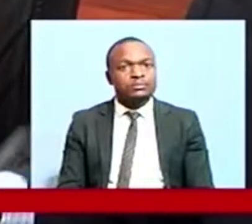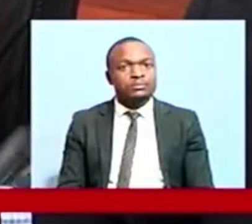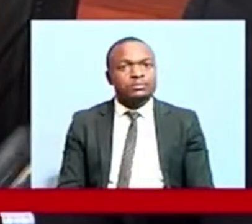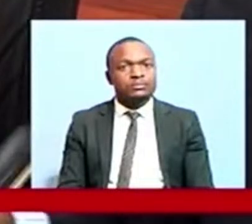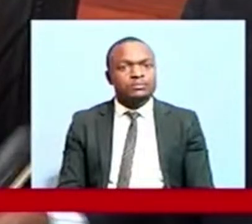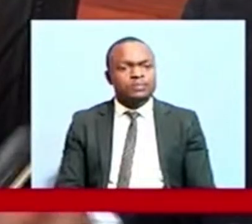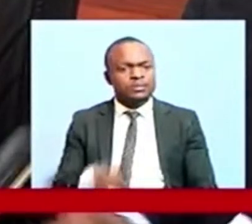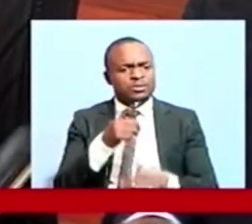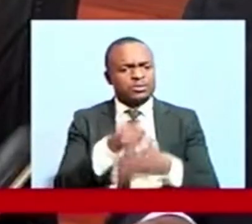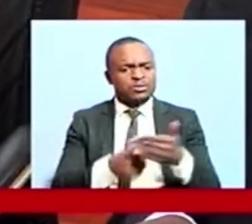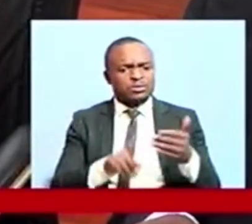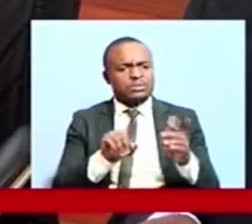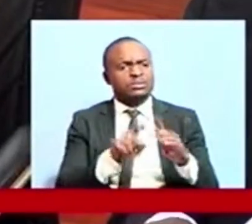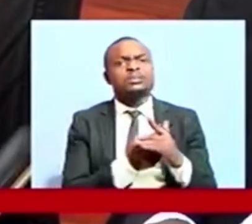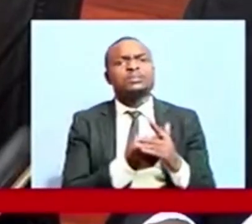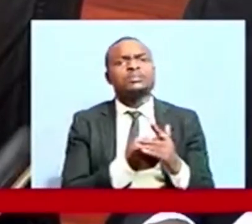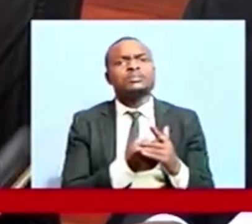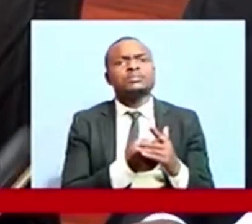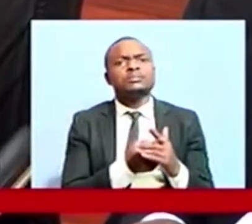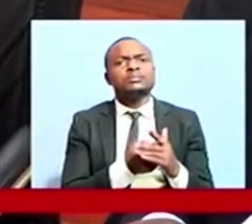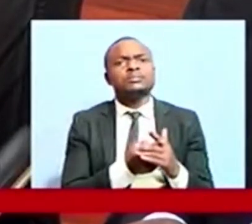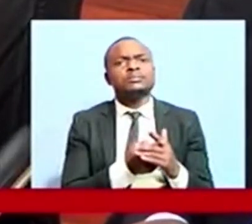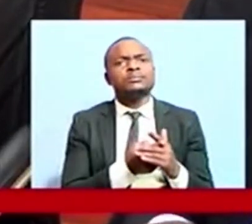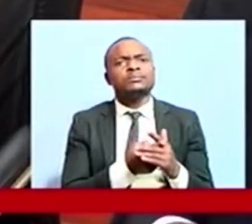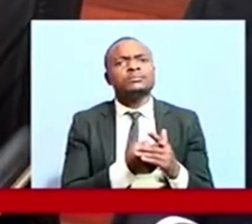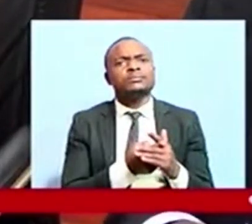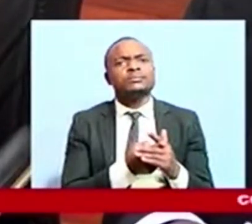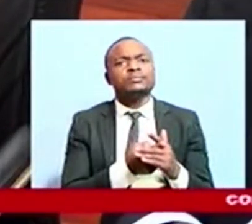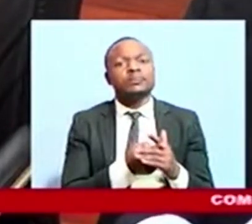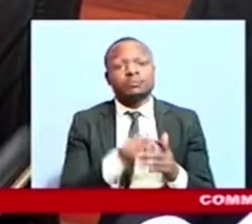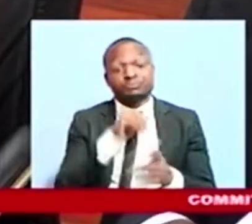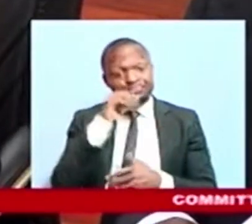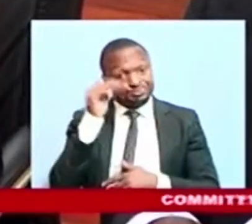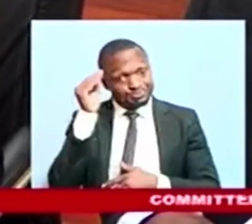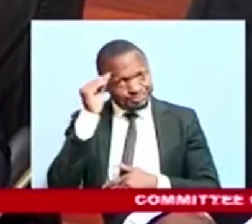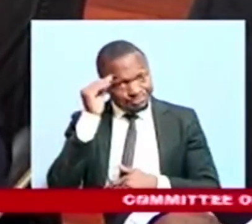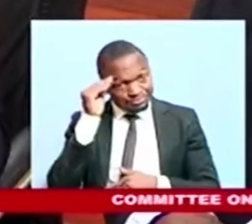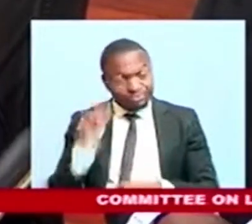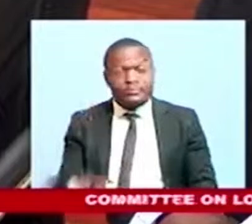So what started, I don't know.